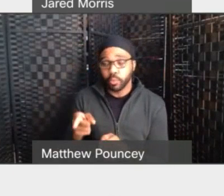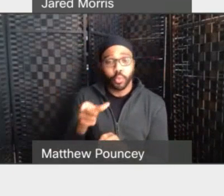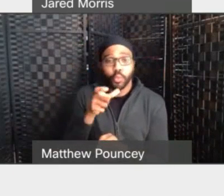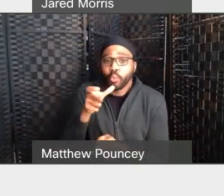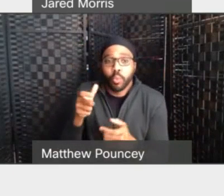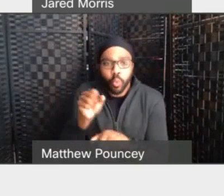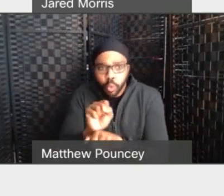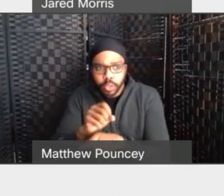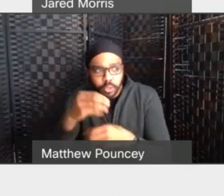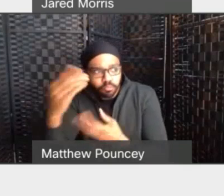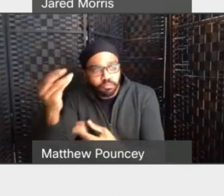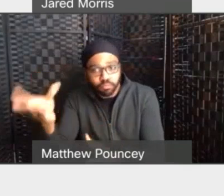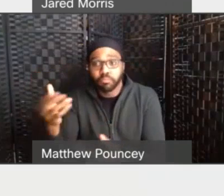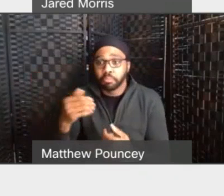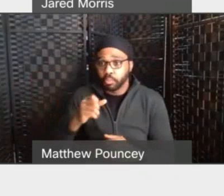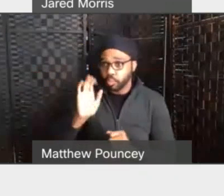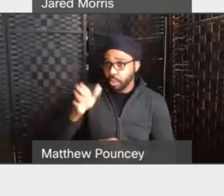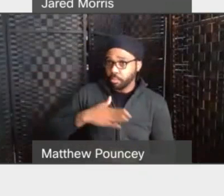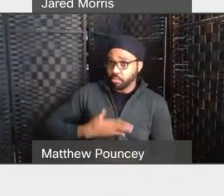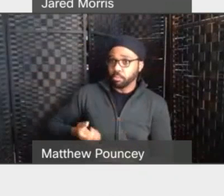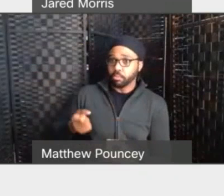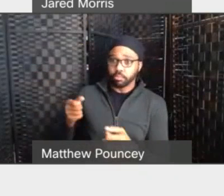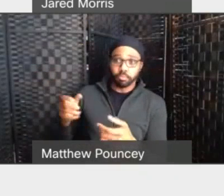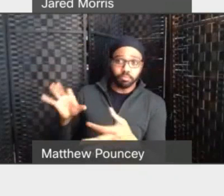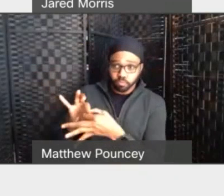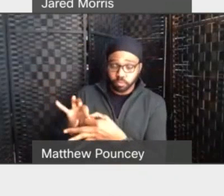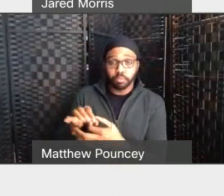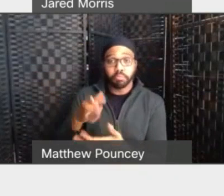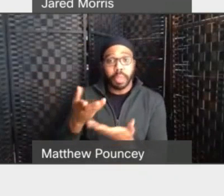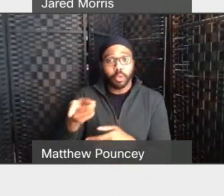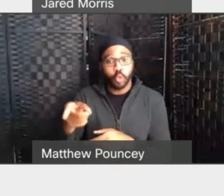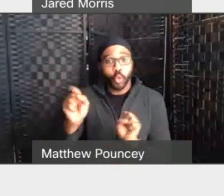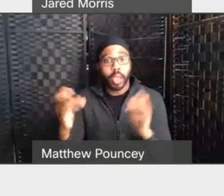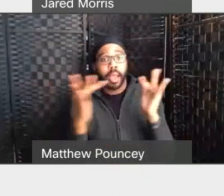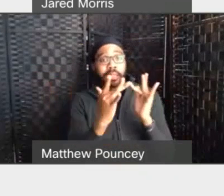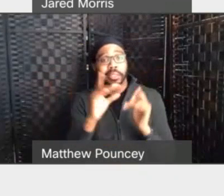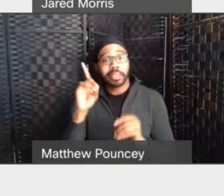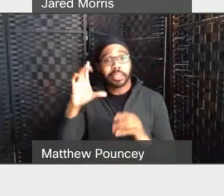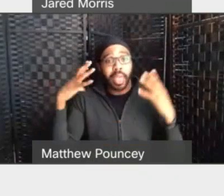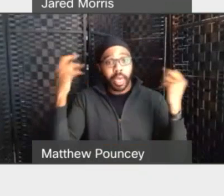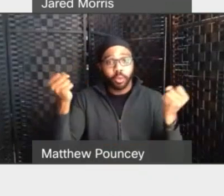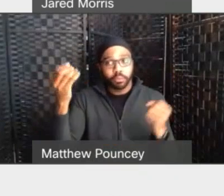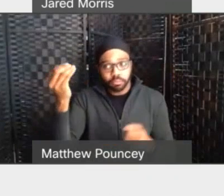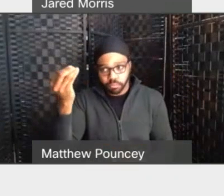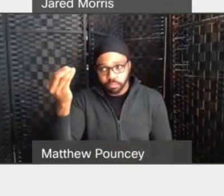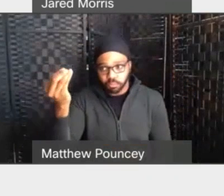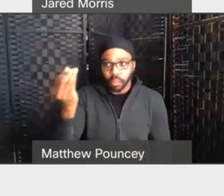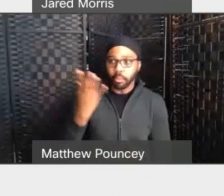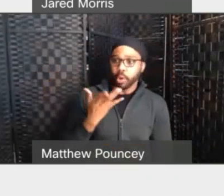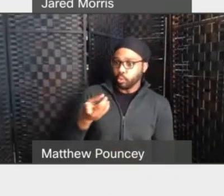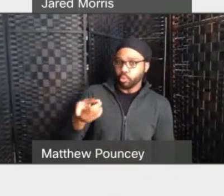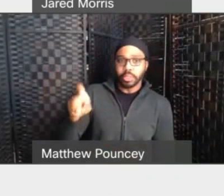information. And perhaps you could reach out to DC Health and let them know that you could do